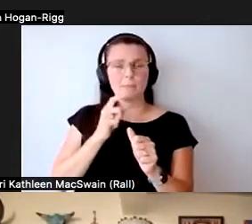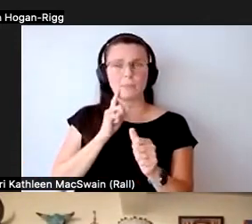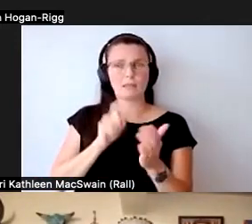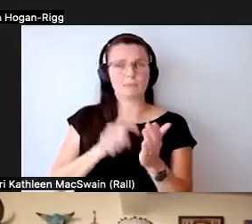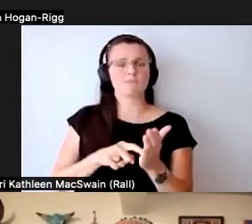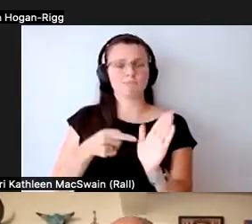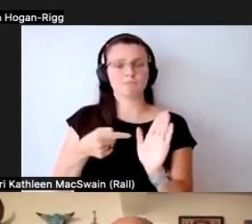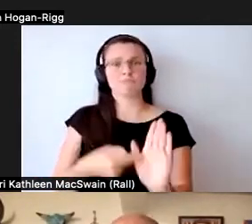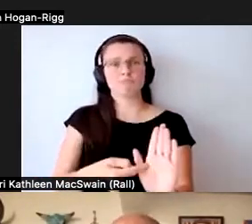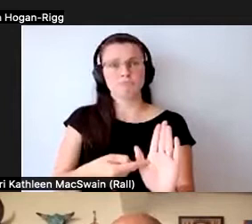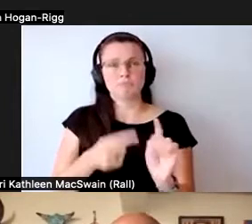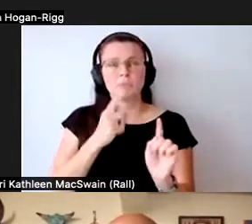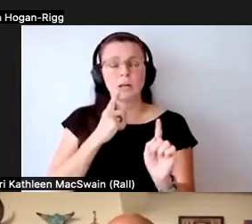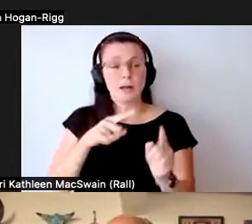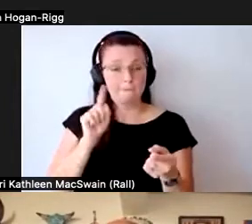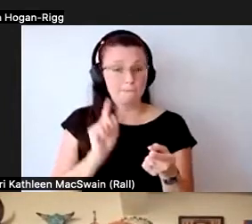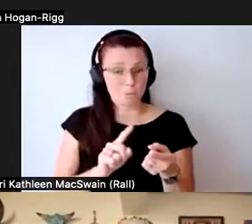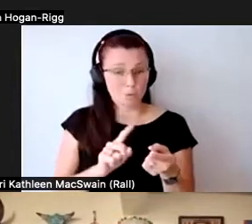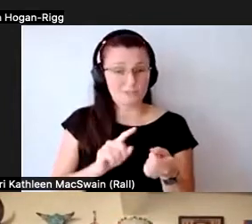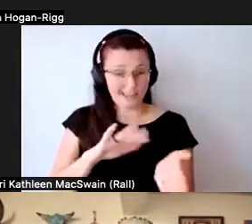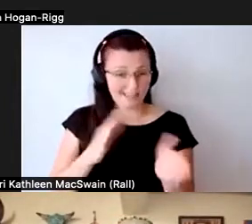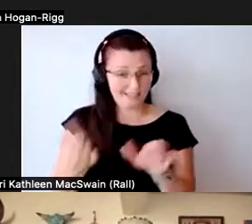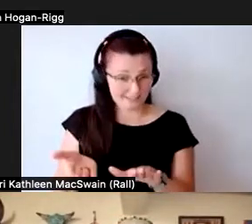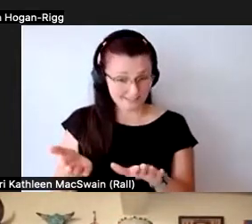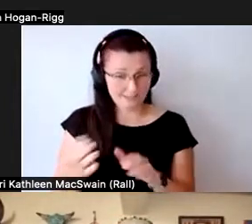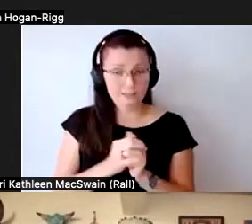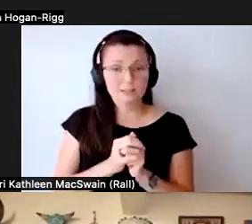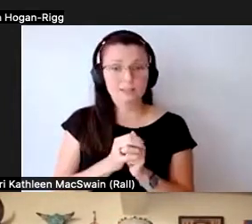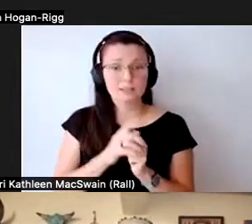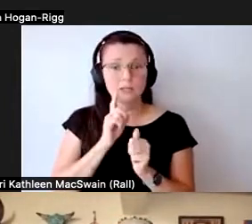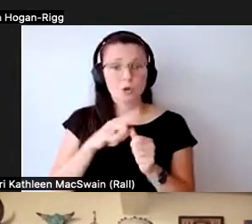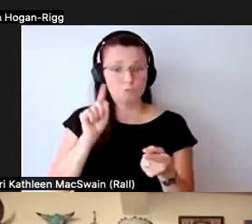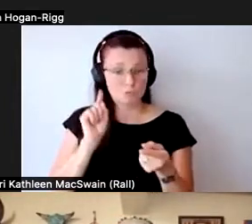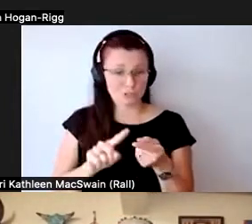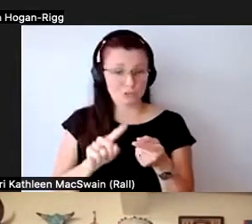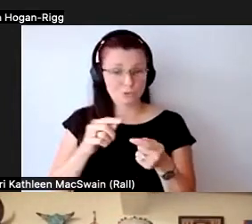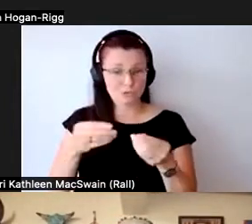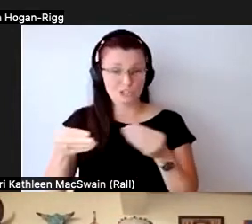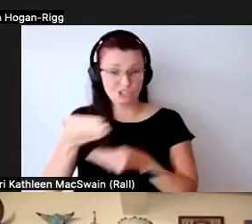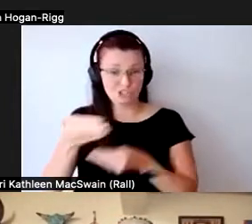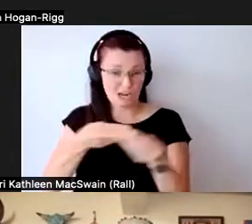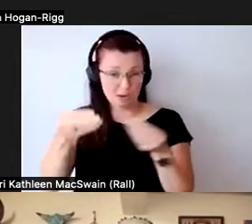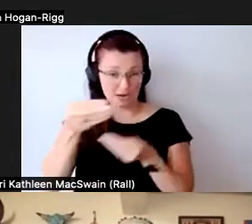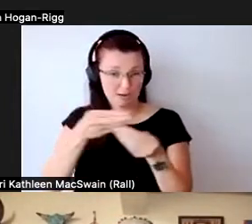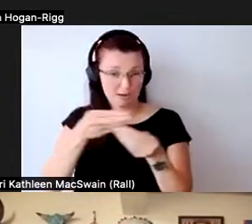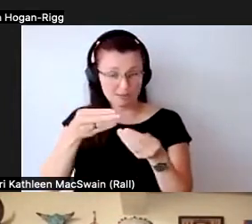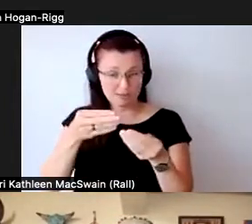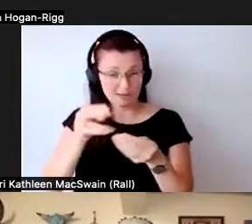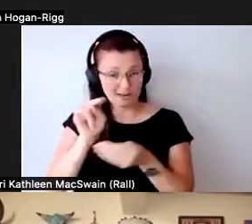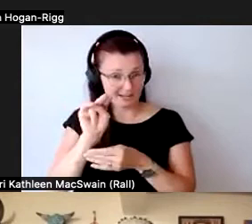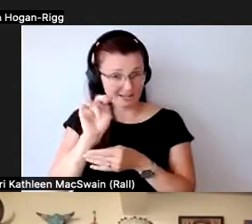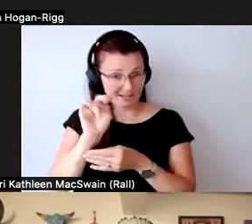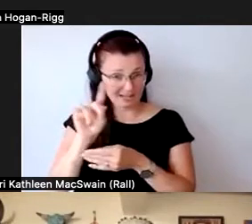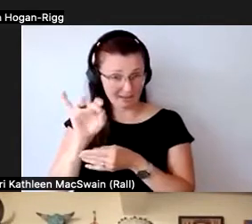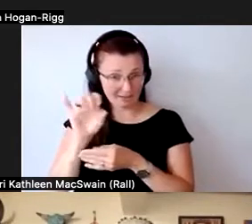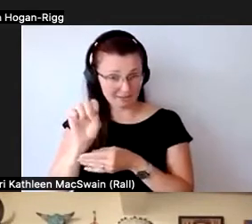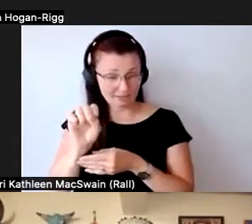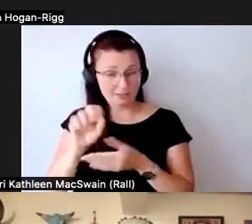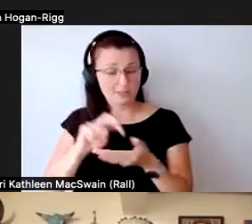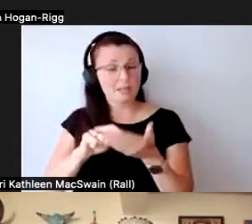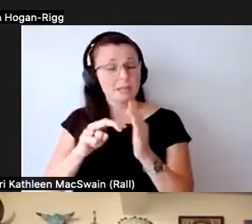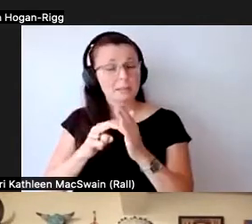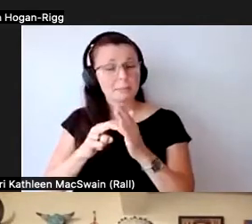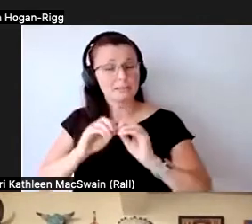needles or reusing needles, which can reduce community incidence of HIV and hepatitis